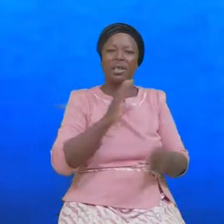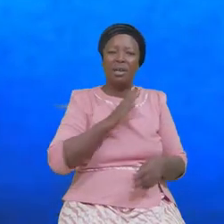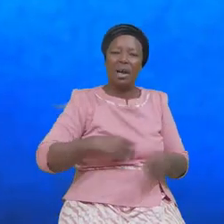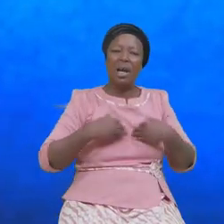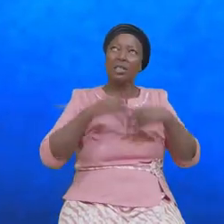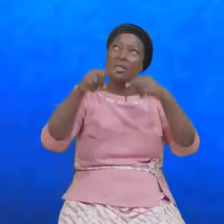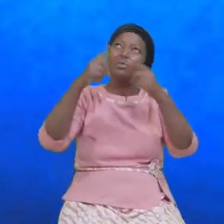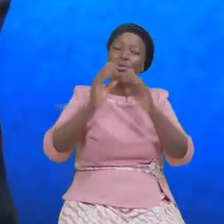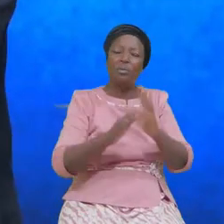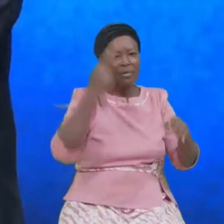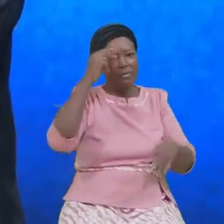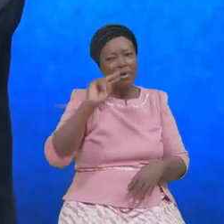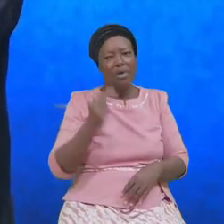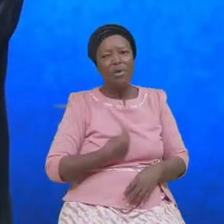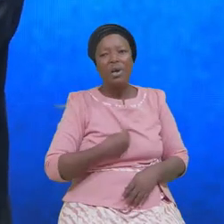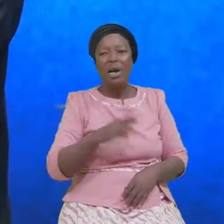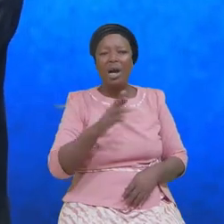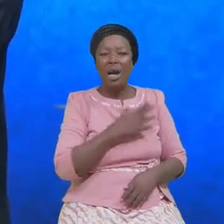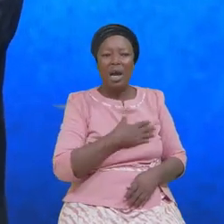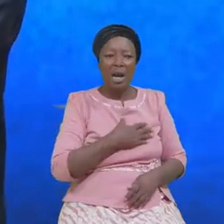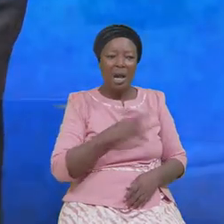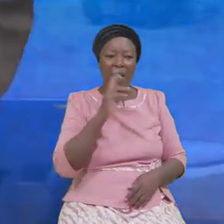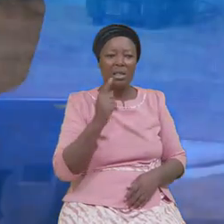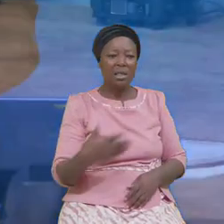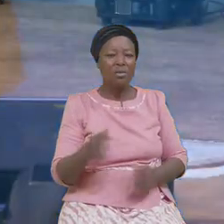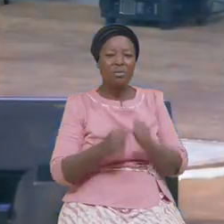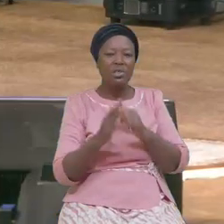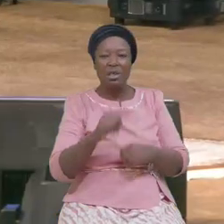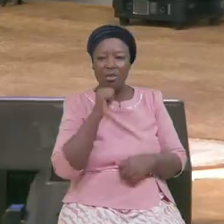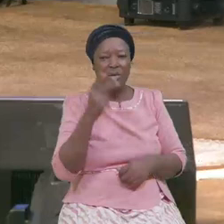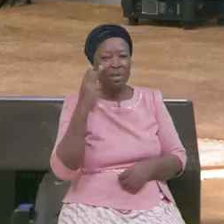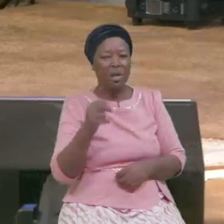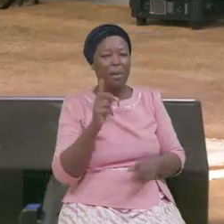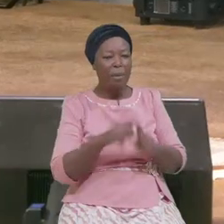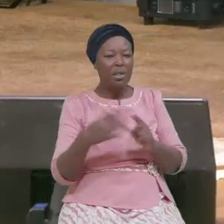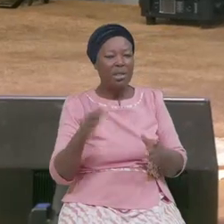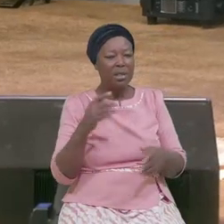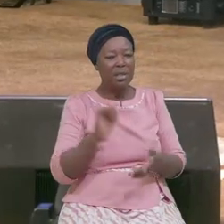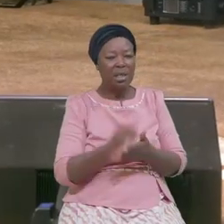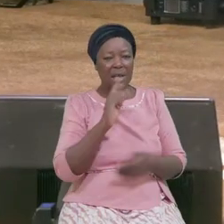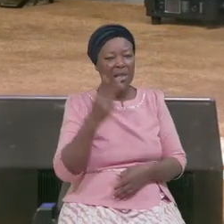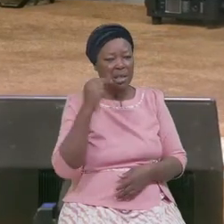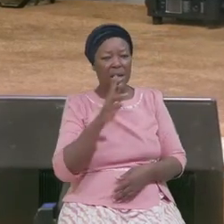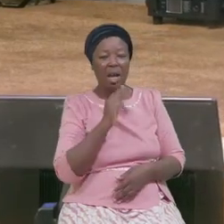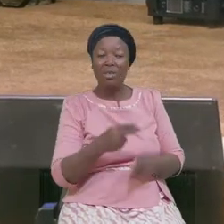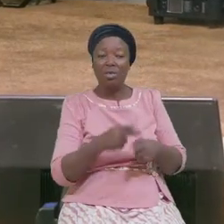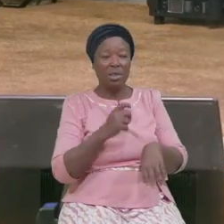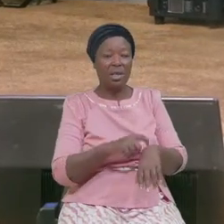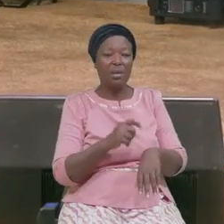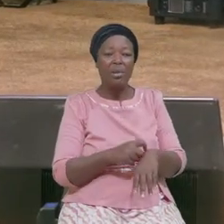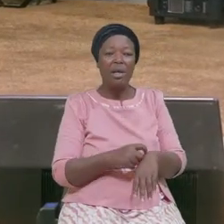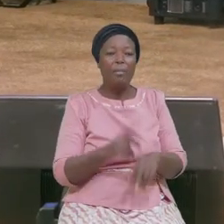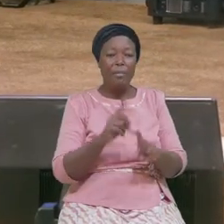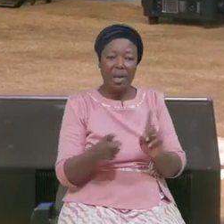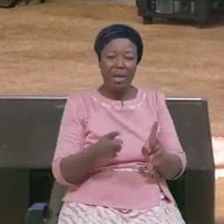to prepare for us, are the things which are not seen. For the things which are seen are temporal,